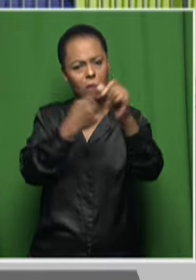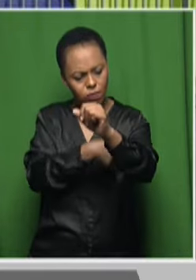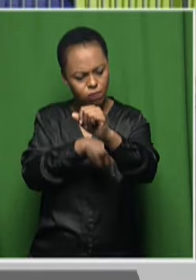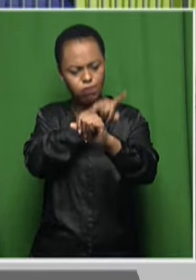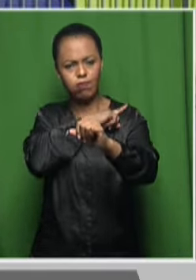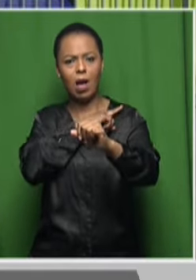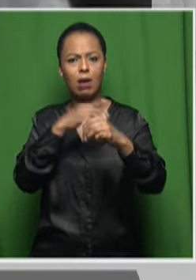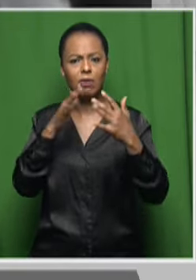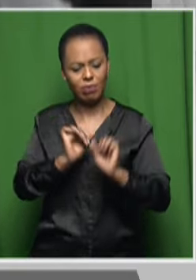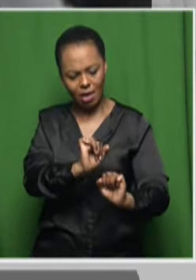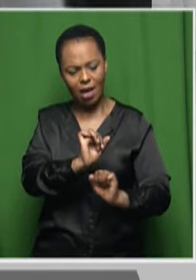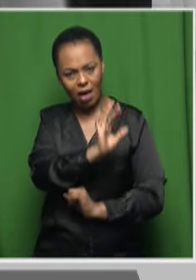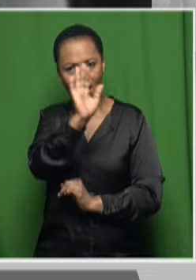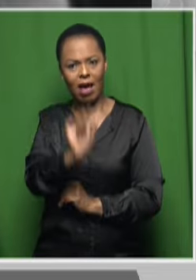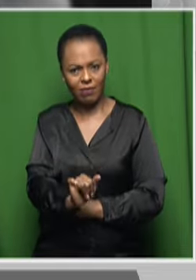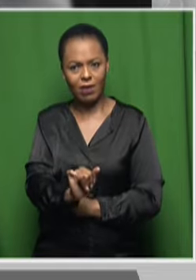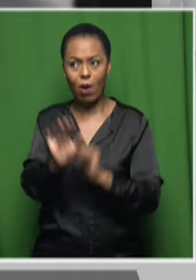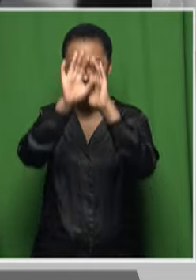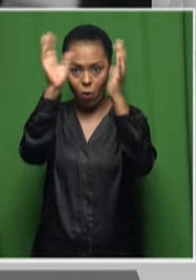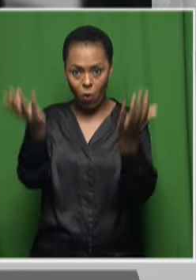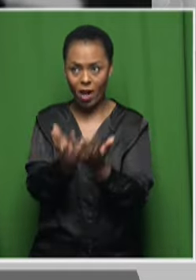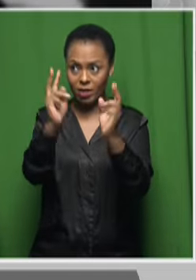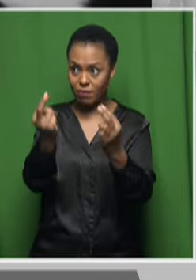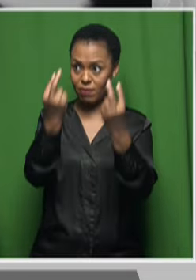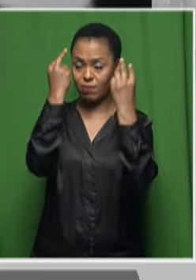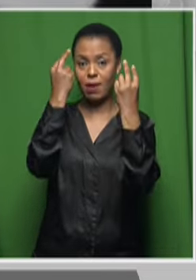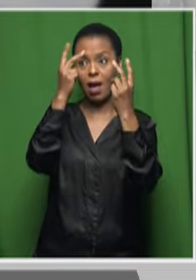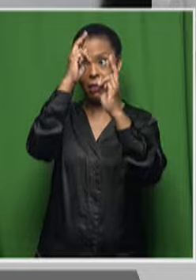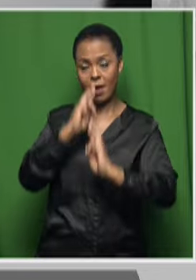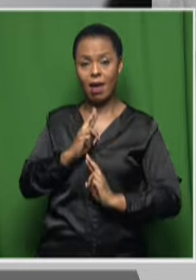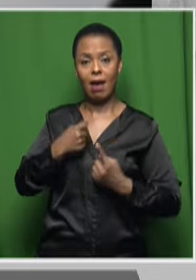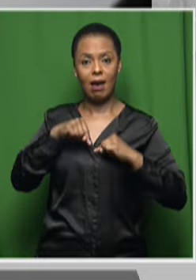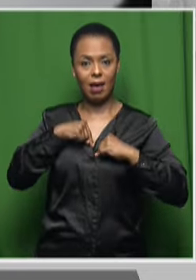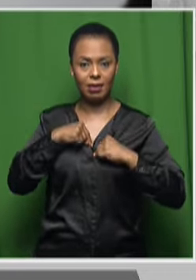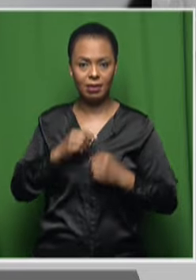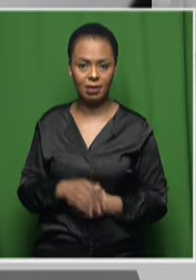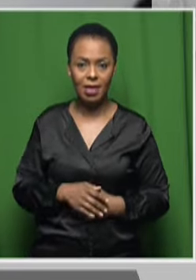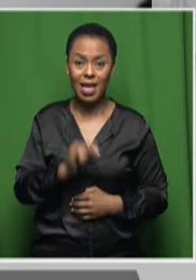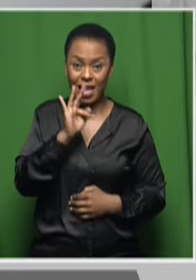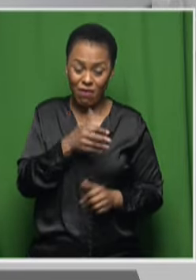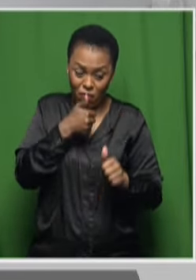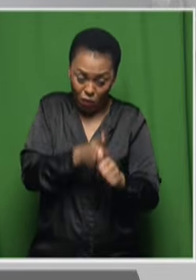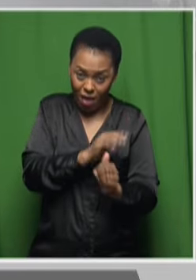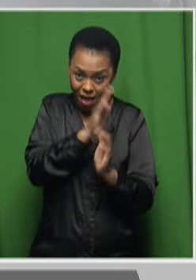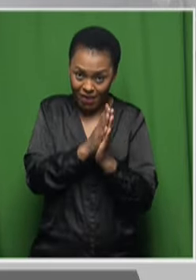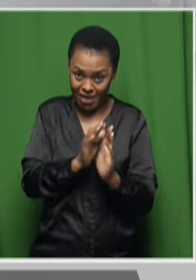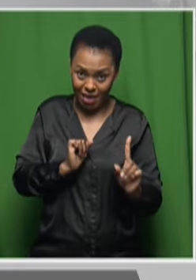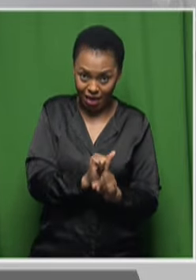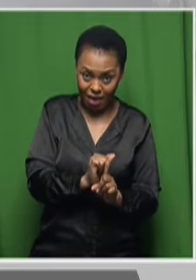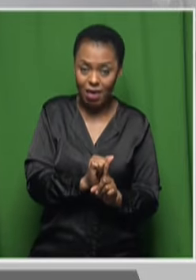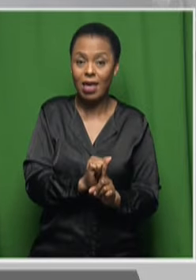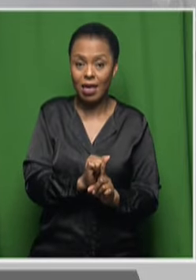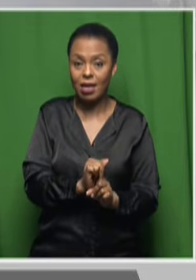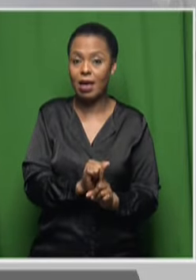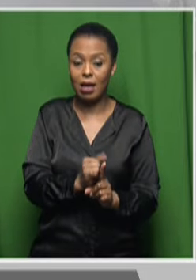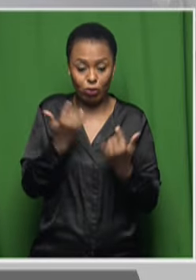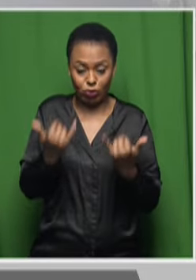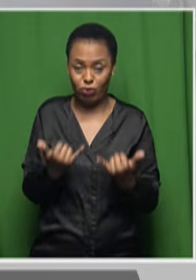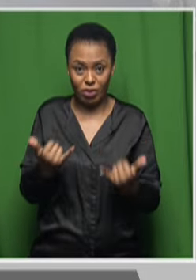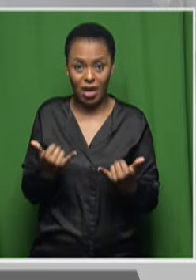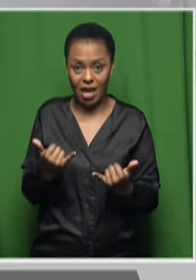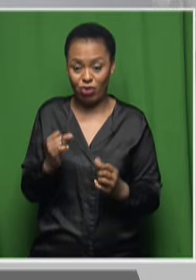state of Africa, where the world can even look at us. And had we followed all of us Sobukwe's teachings, today we would